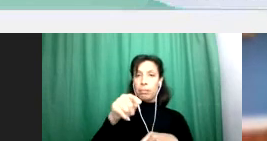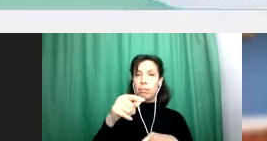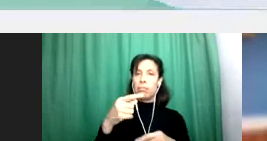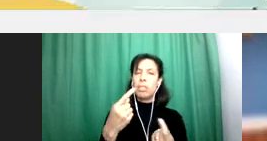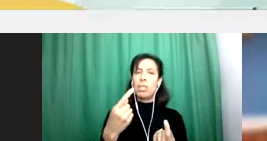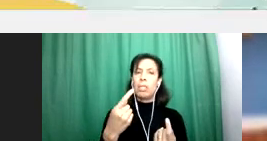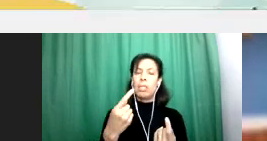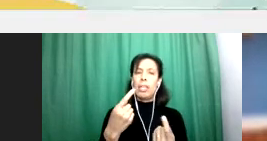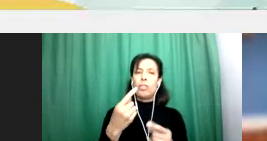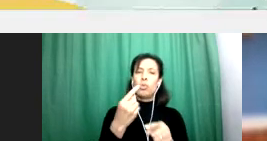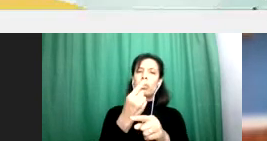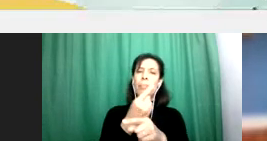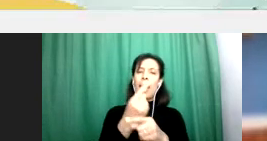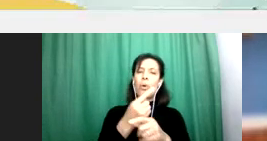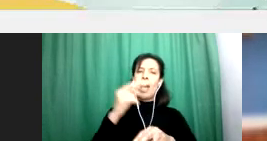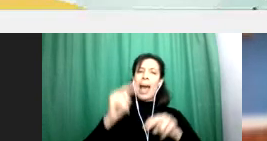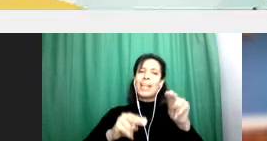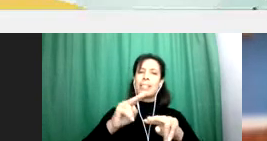assessment